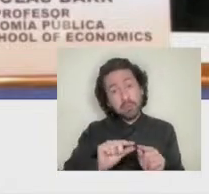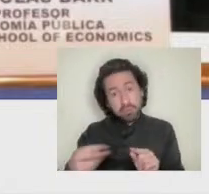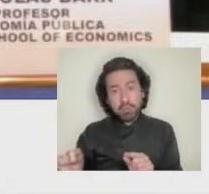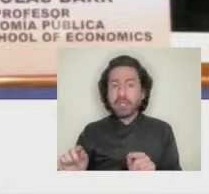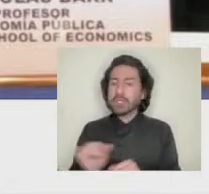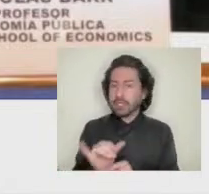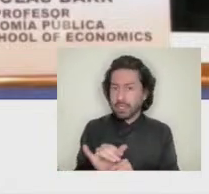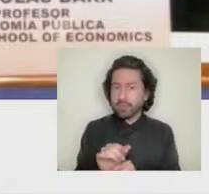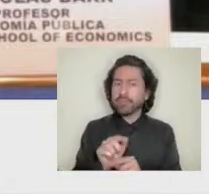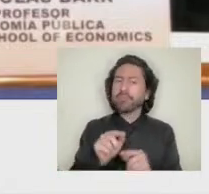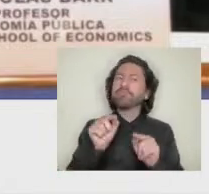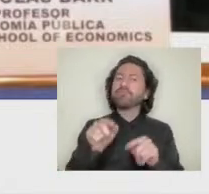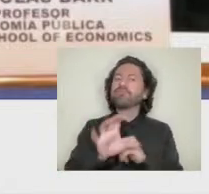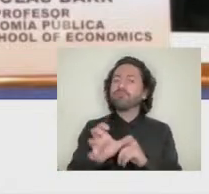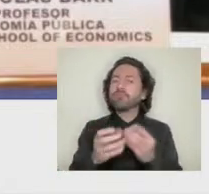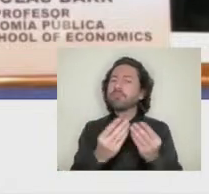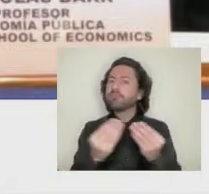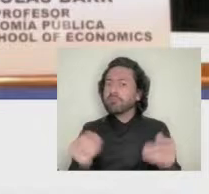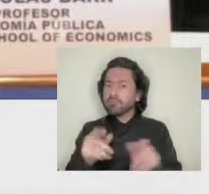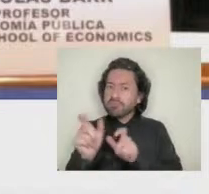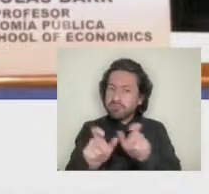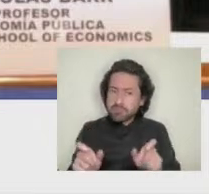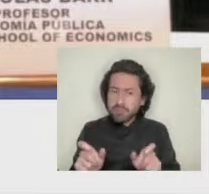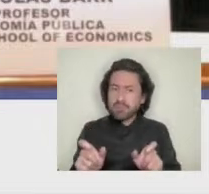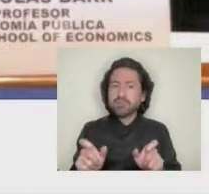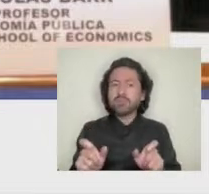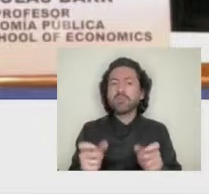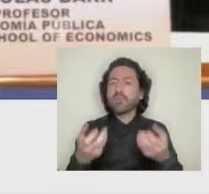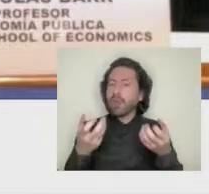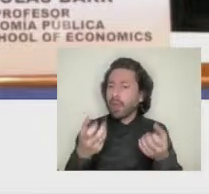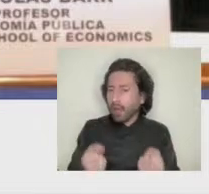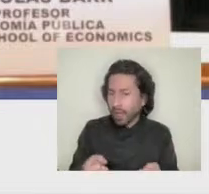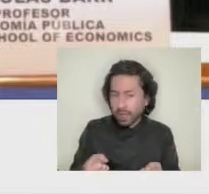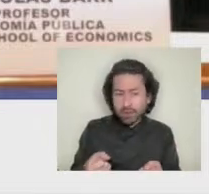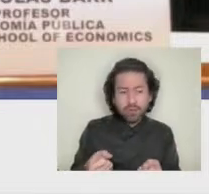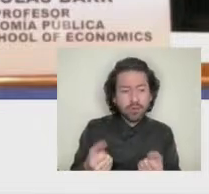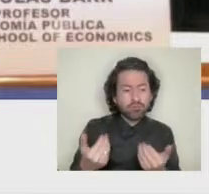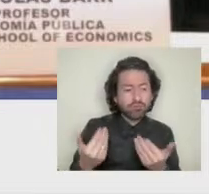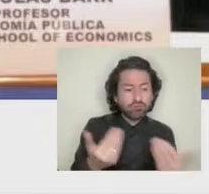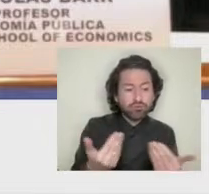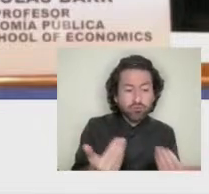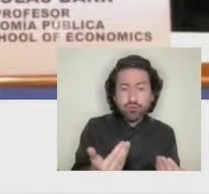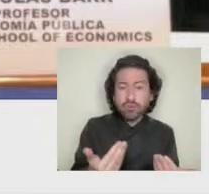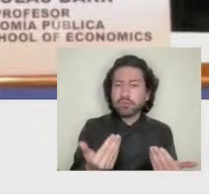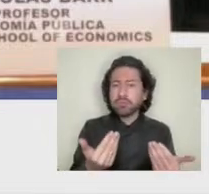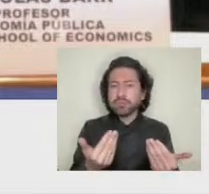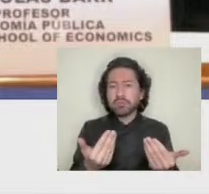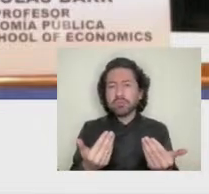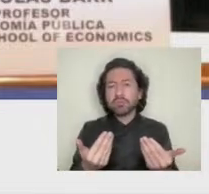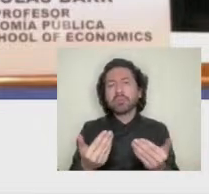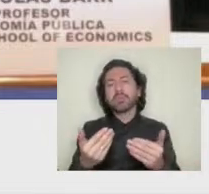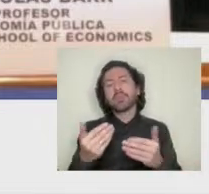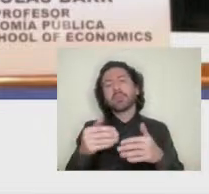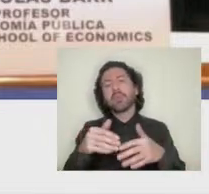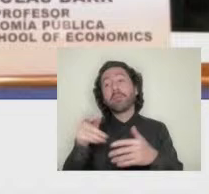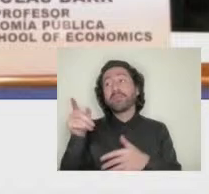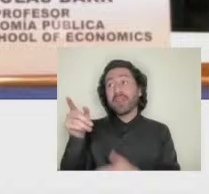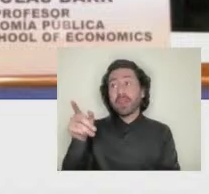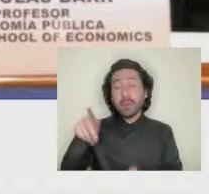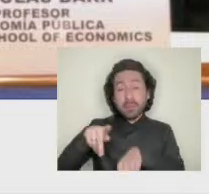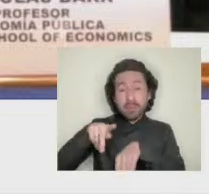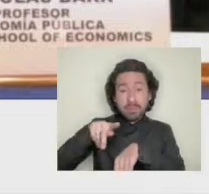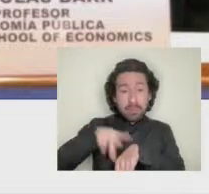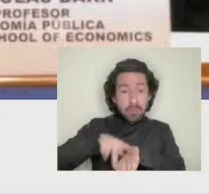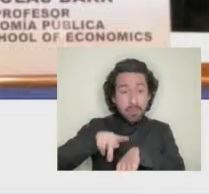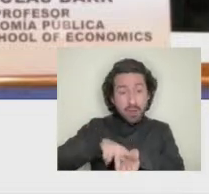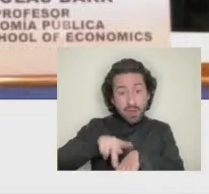the three highest income deciles. You can see there, Paraguay, 97% of taxpayer support of